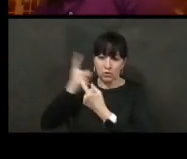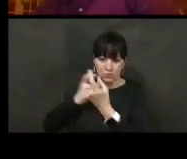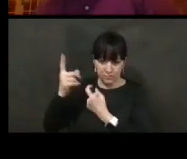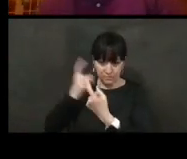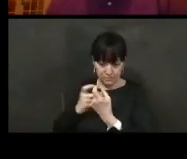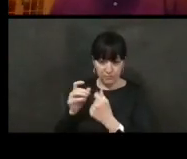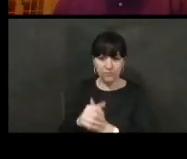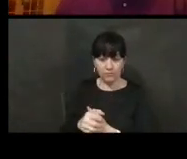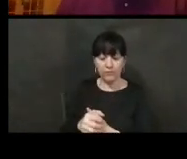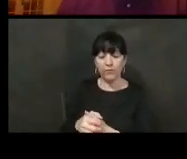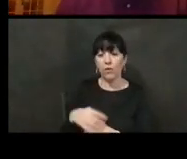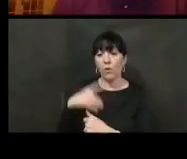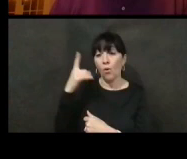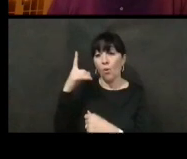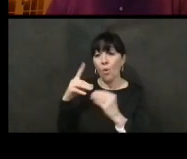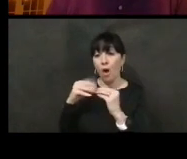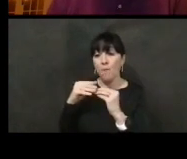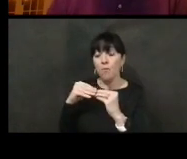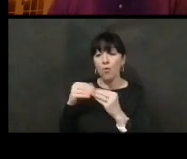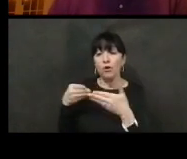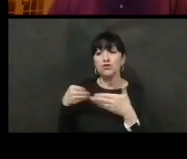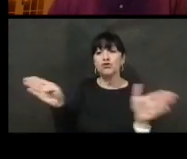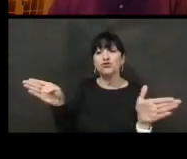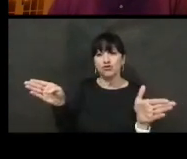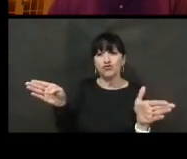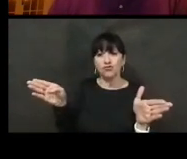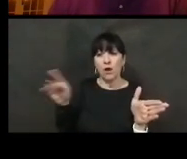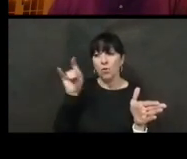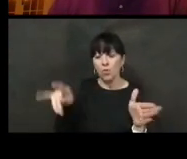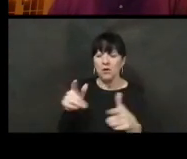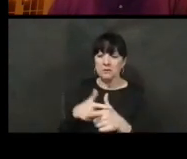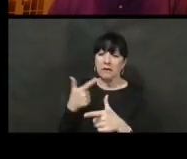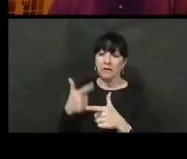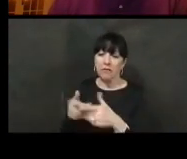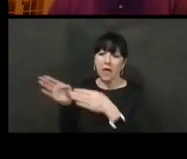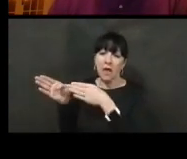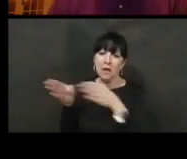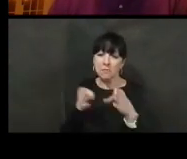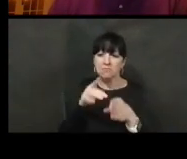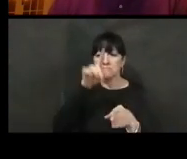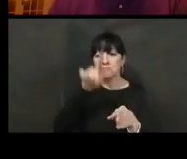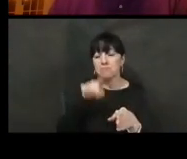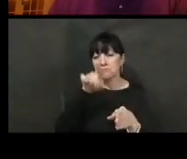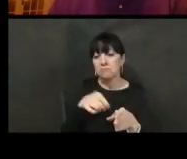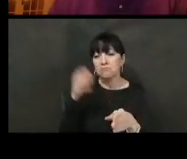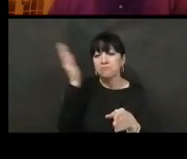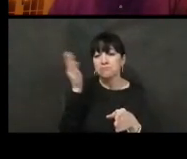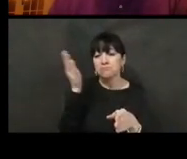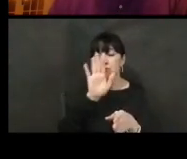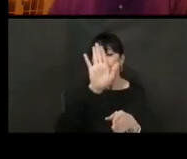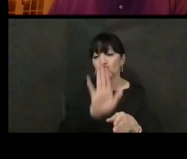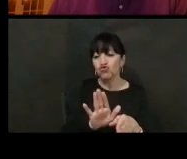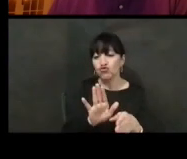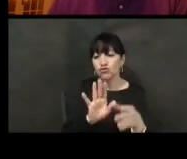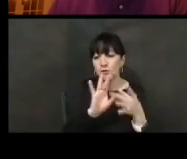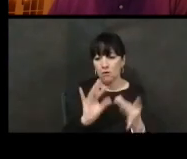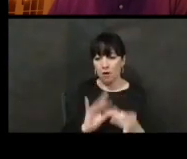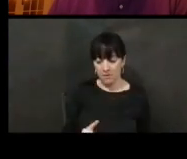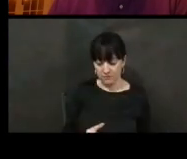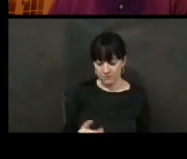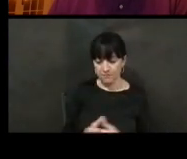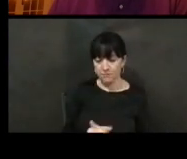general question here, and then go to closing comments from you, Lieutenant Governor. But Donna asked this question well.